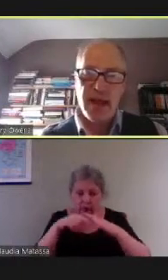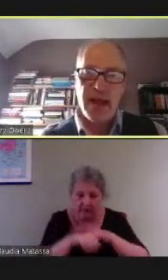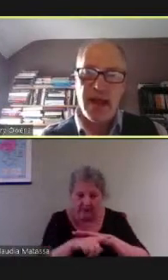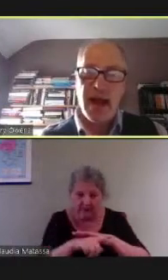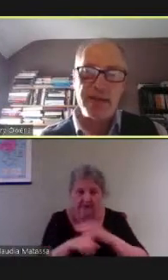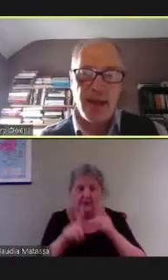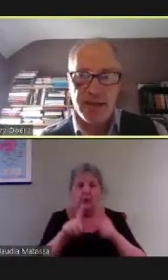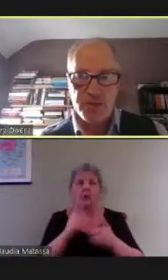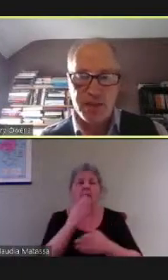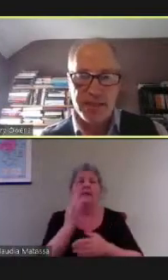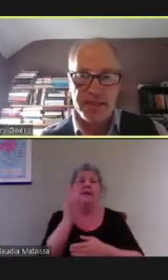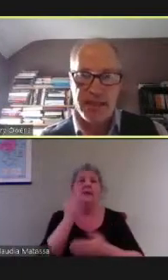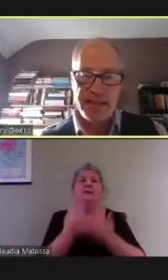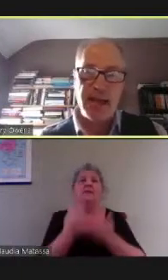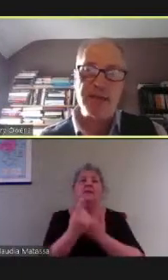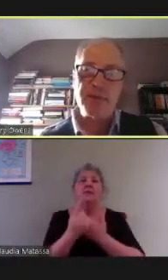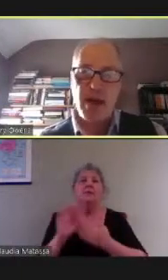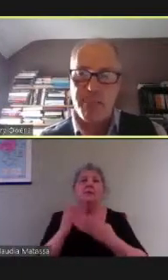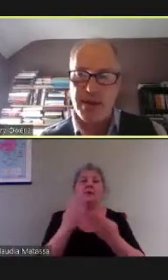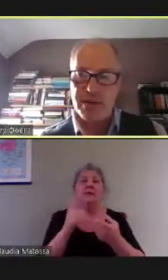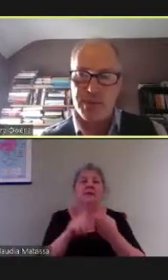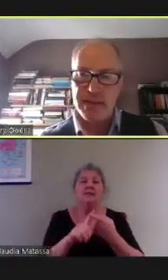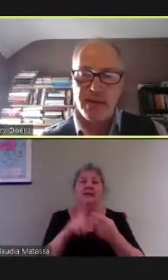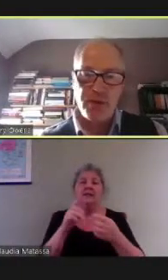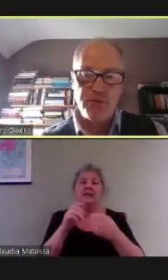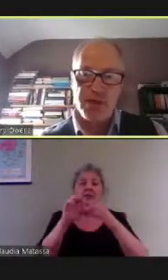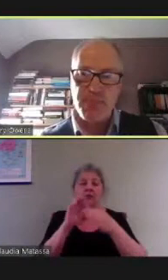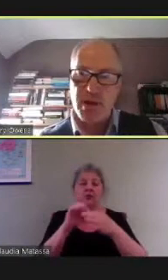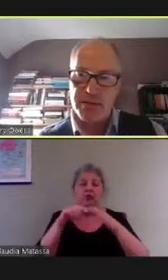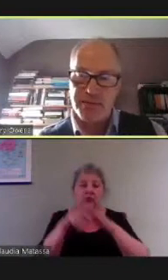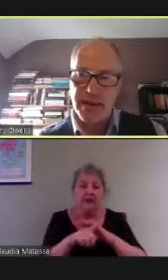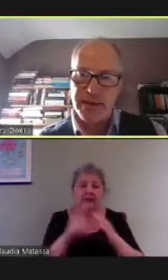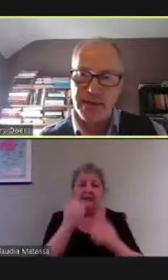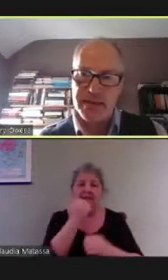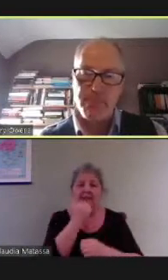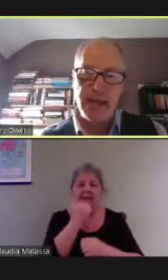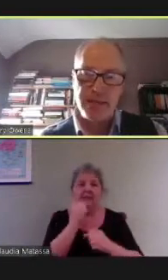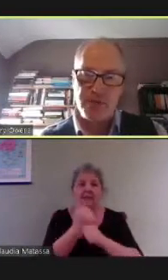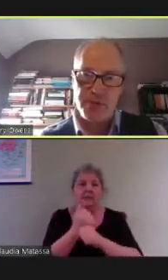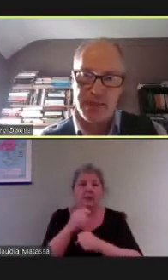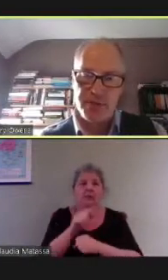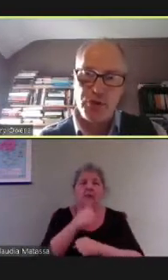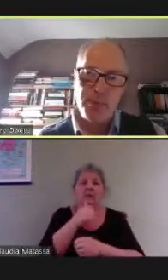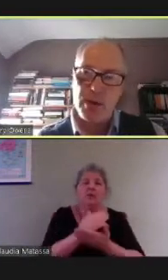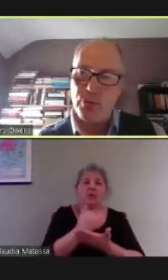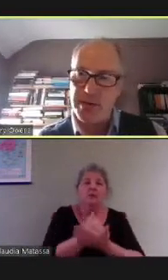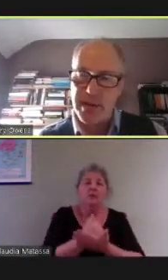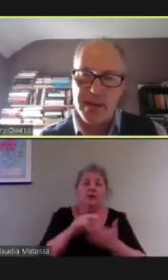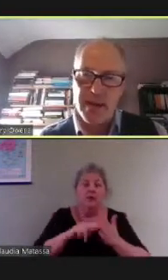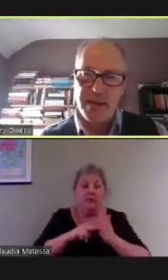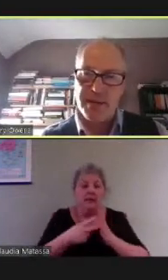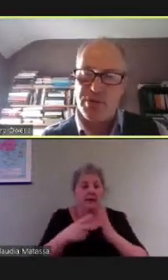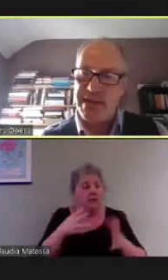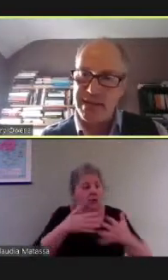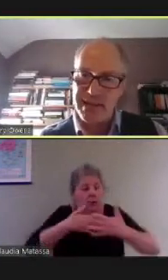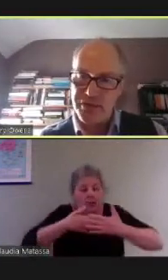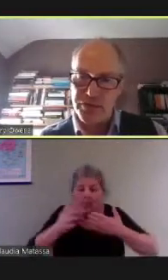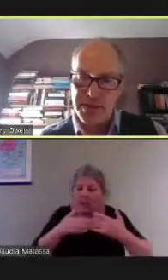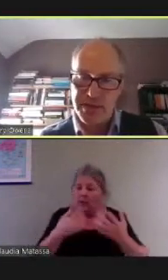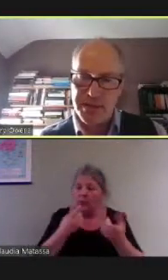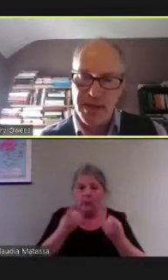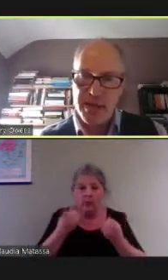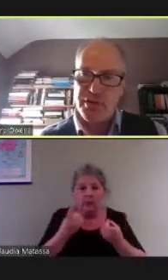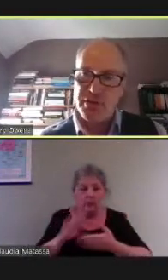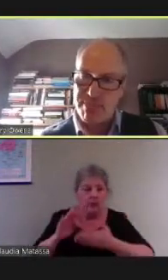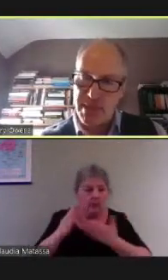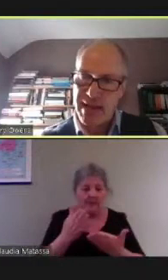presents and has a release date and is about to be, the first part of that is planning for release. So no matter what the presenting